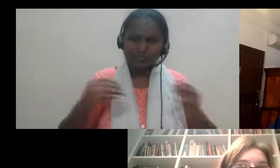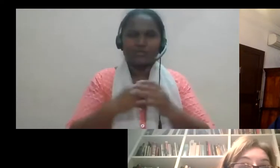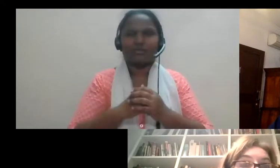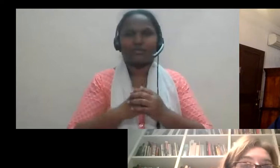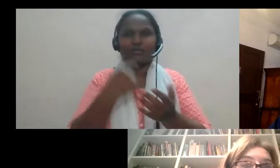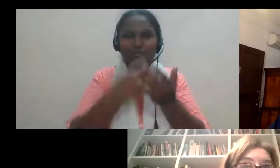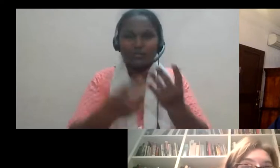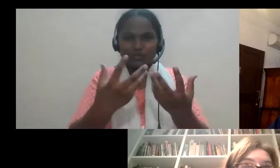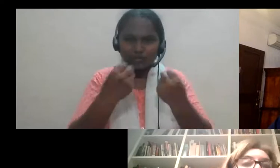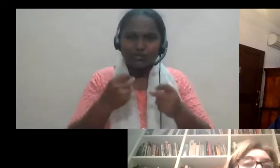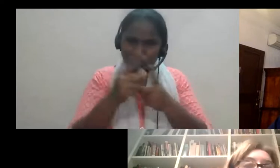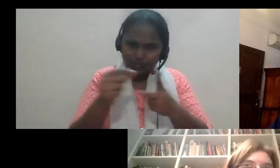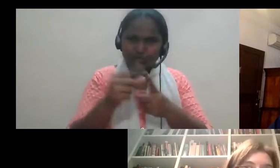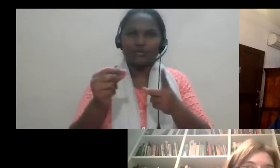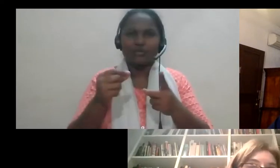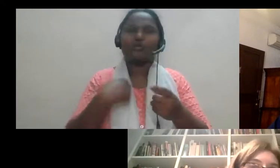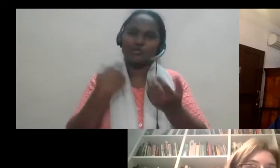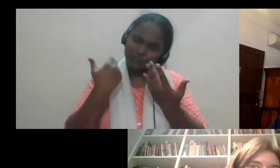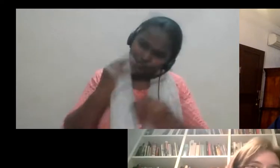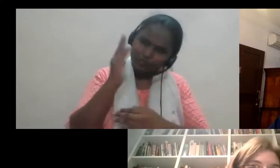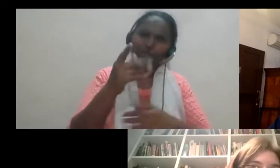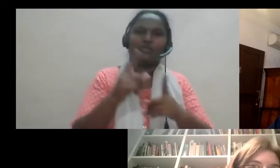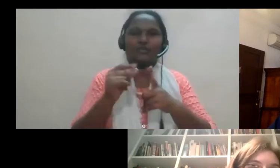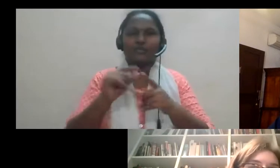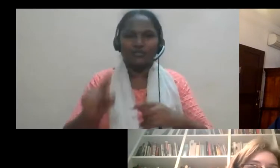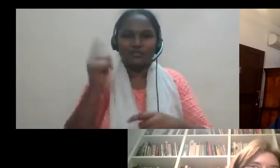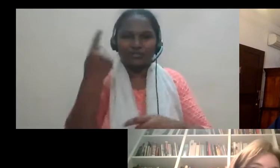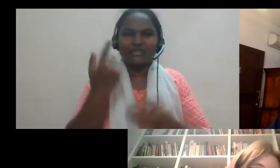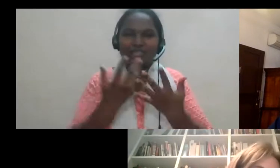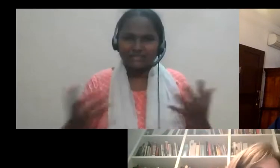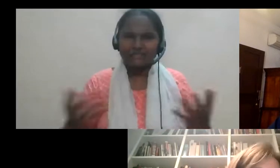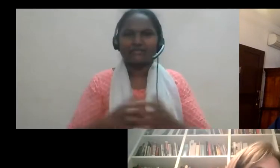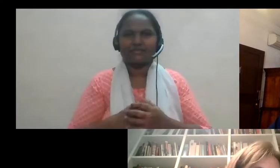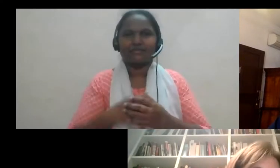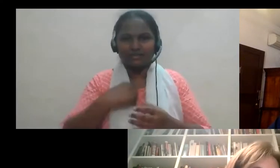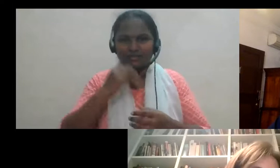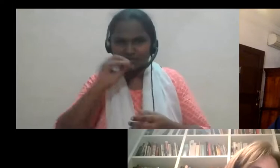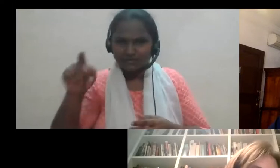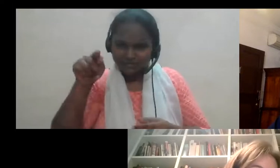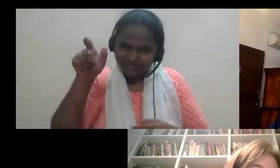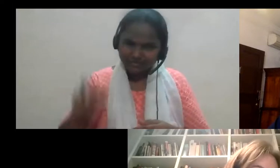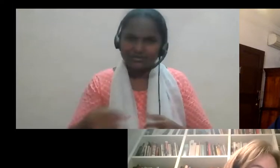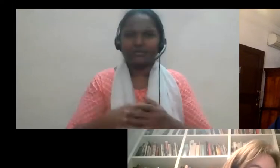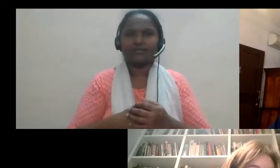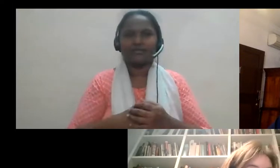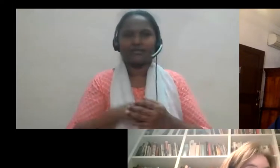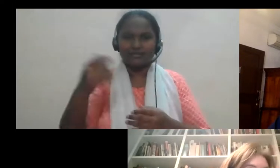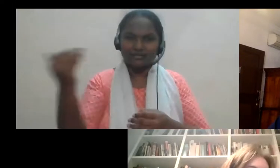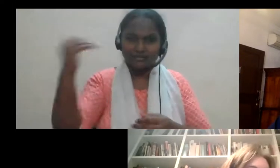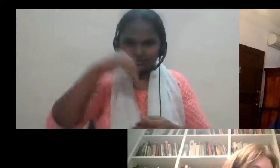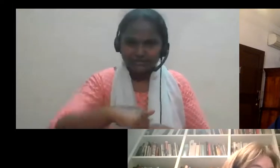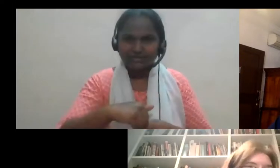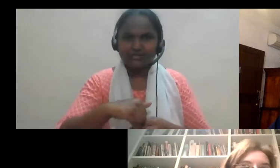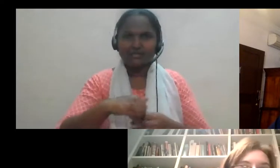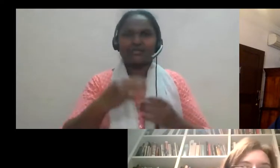know, whatever you want to do, we will do. That was the first thing I told her. And first she came, she had